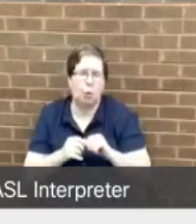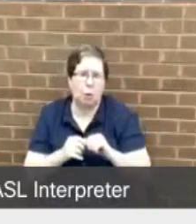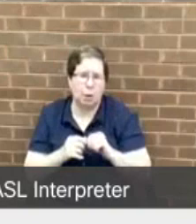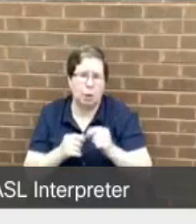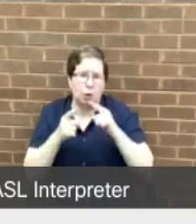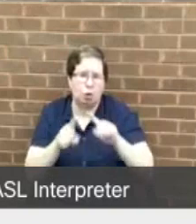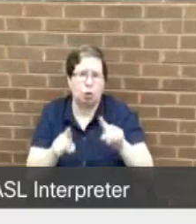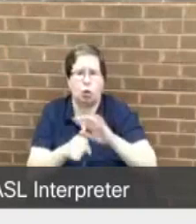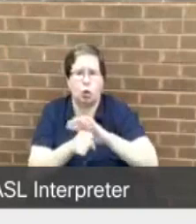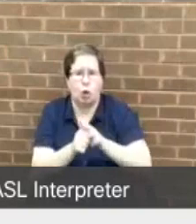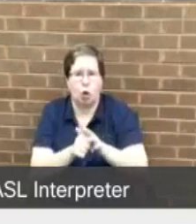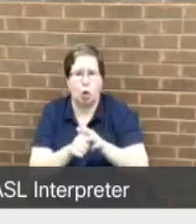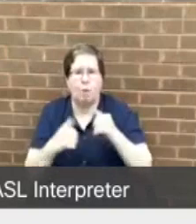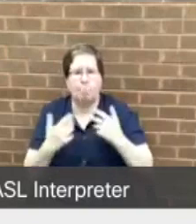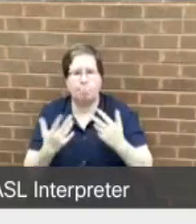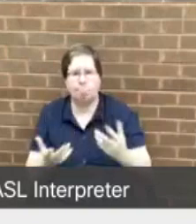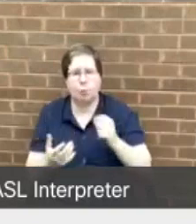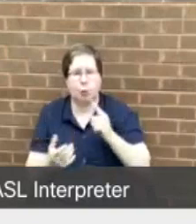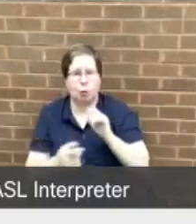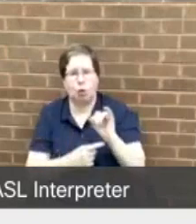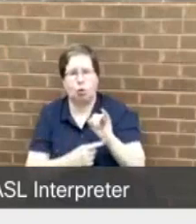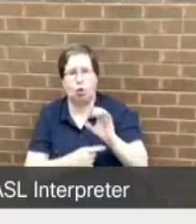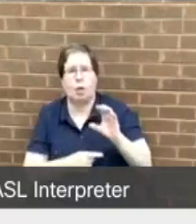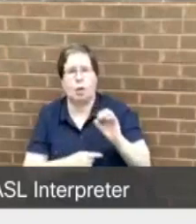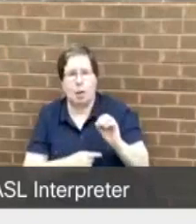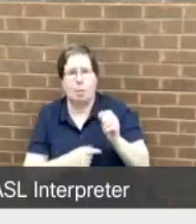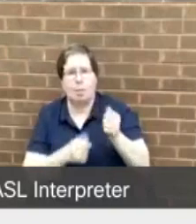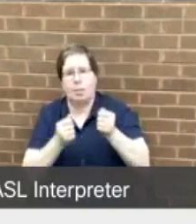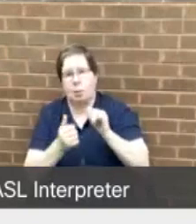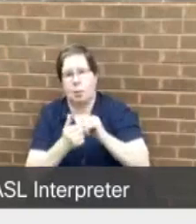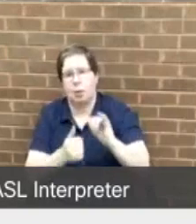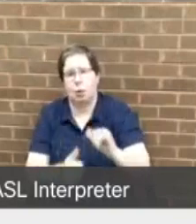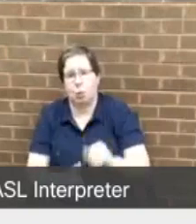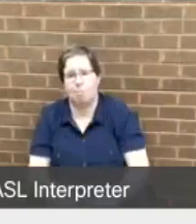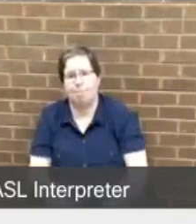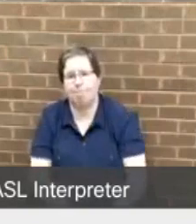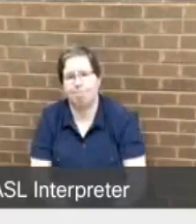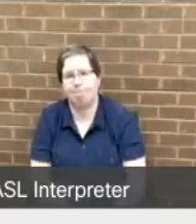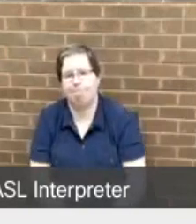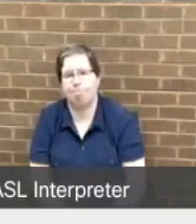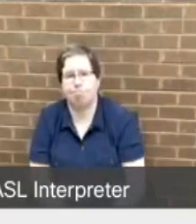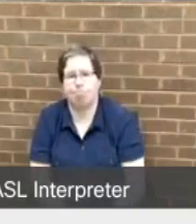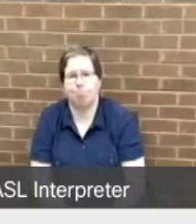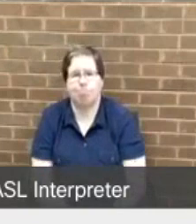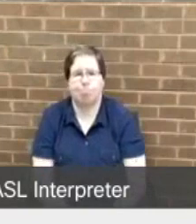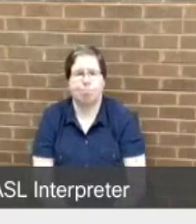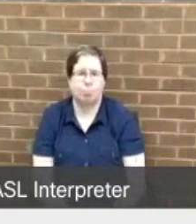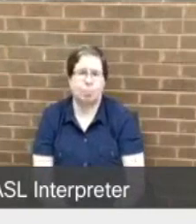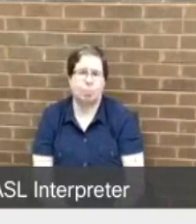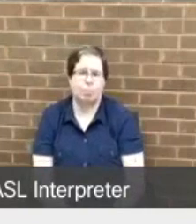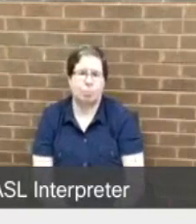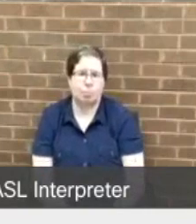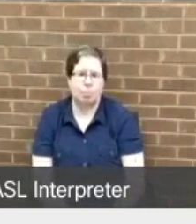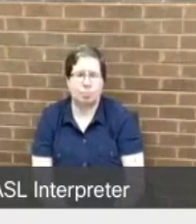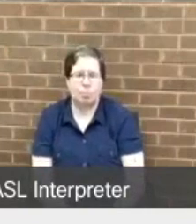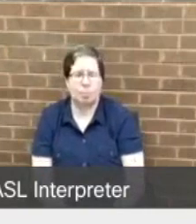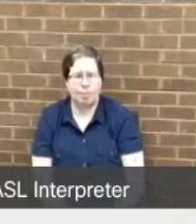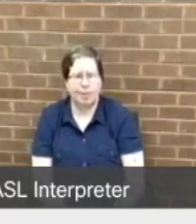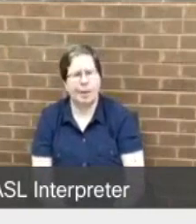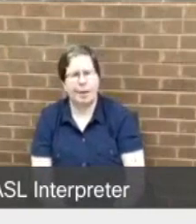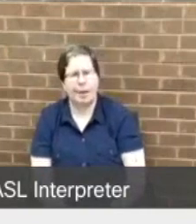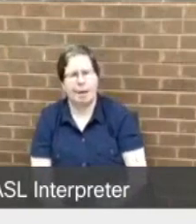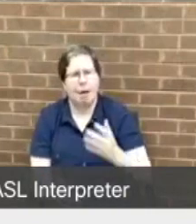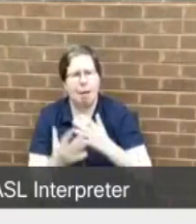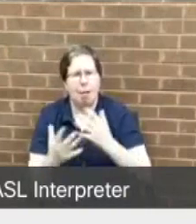during the pandemic. So the insurance companies are dealing with that as well. Yeah, a lot of the crashes were single